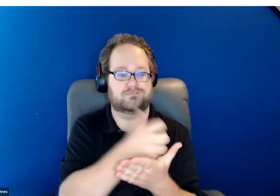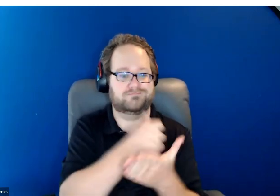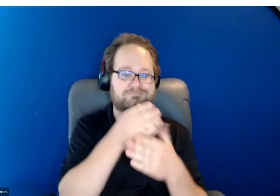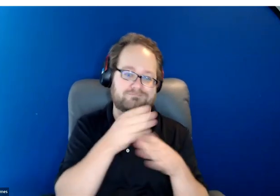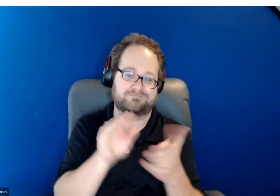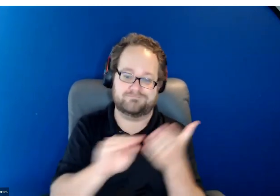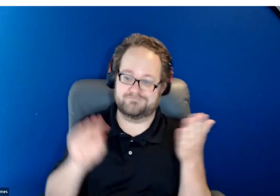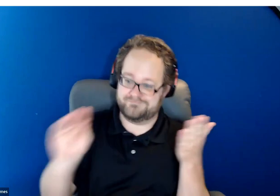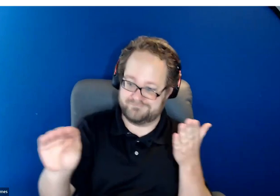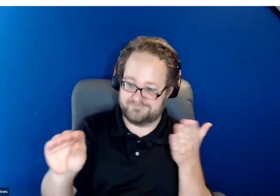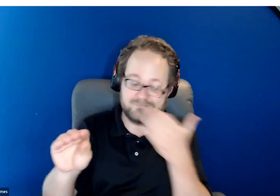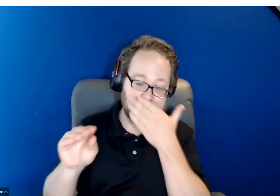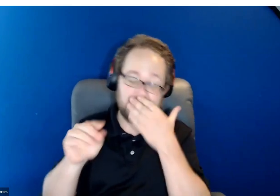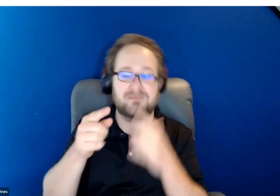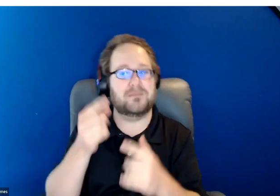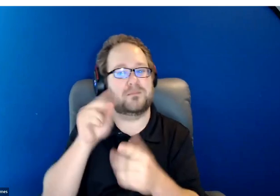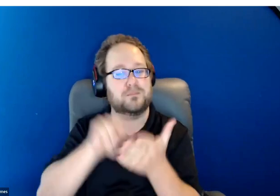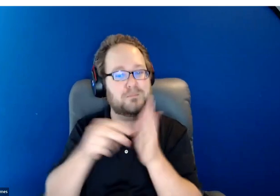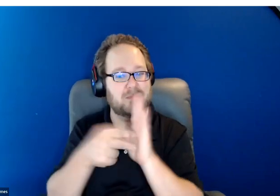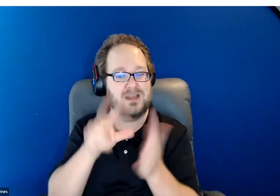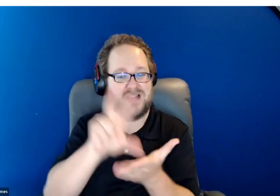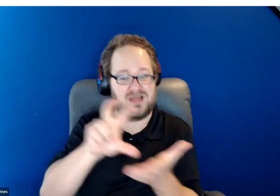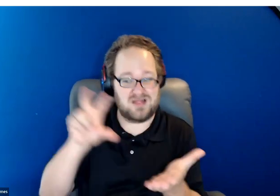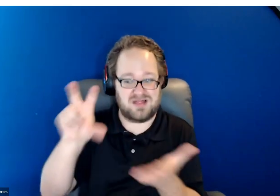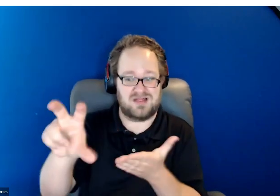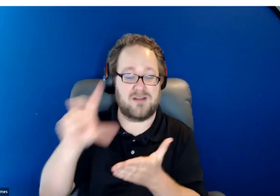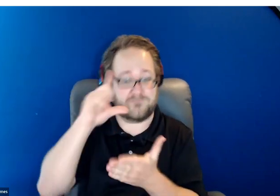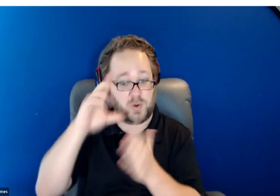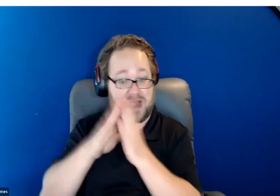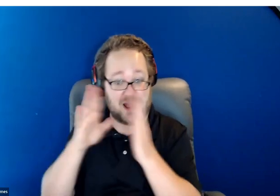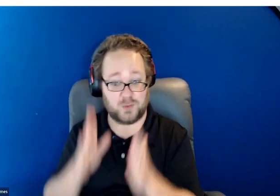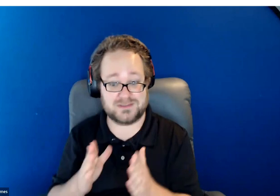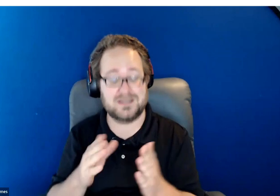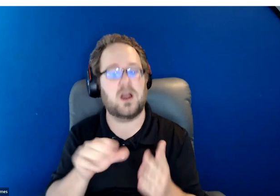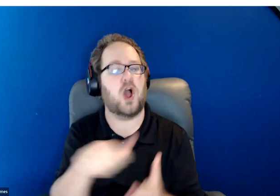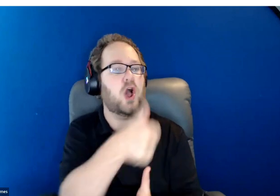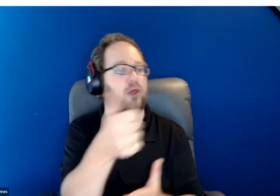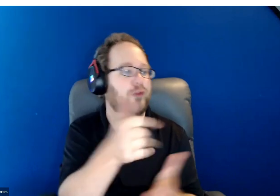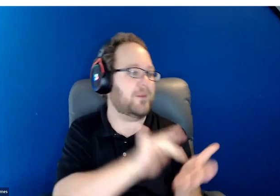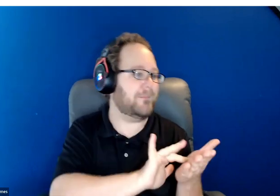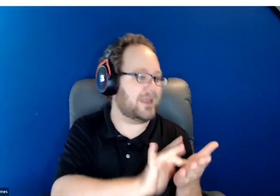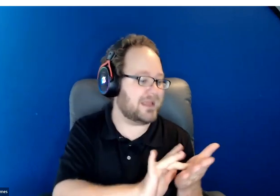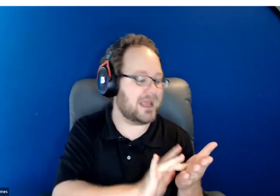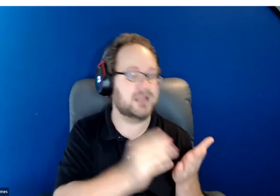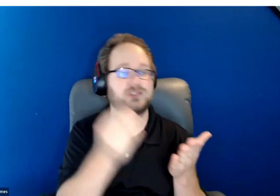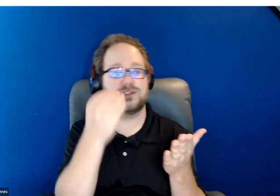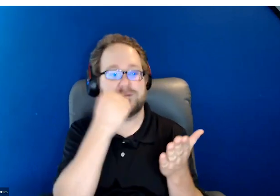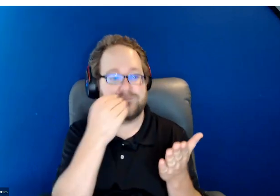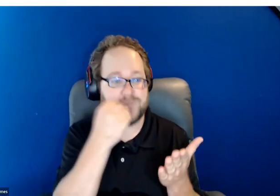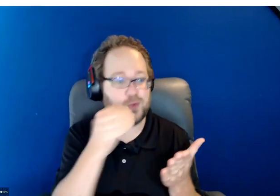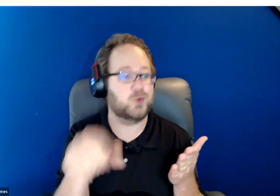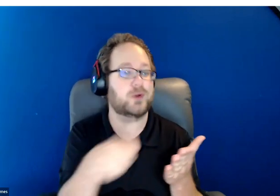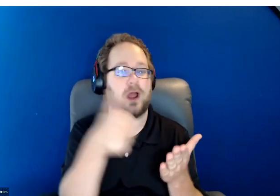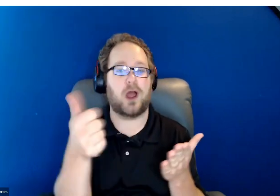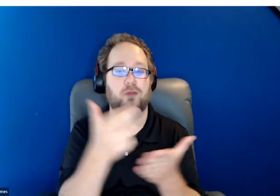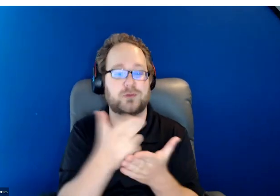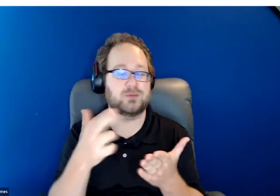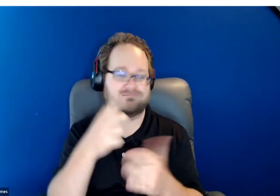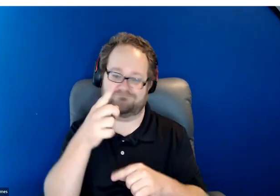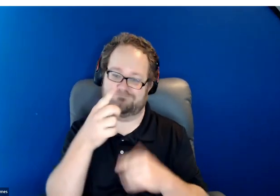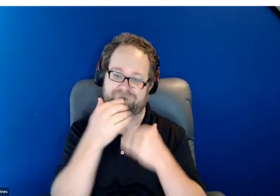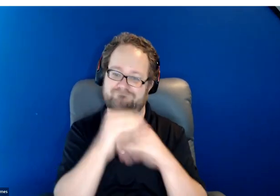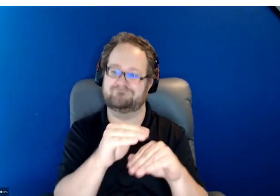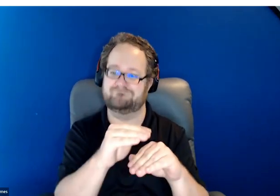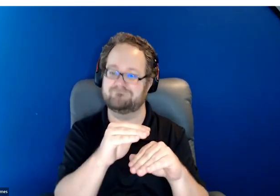budget items, such as food, utilities, and medications. Multiple systematic barriers limit development of